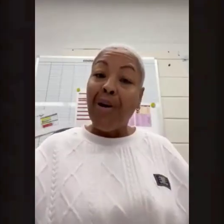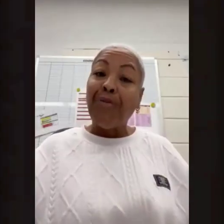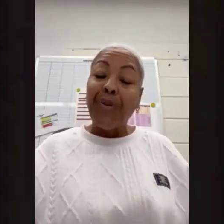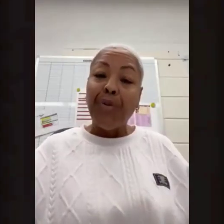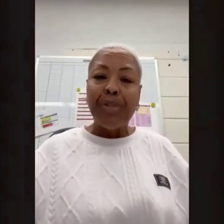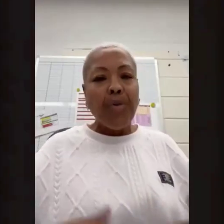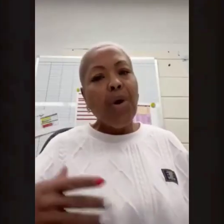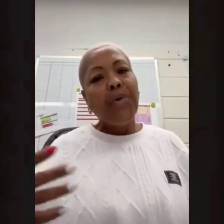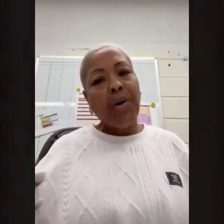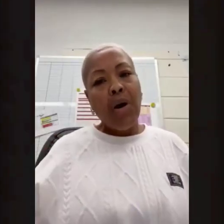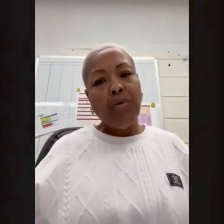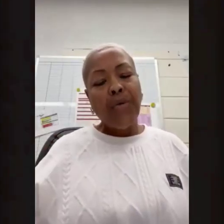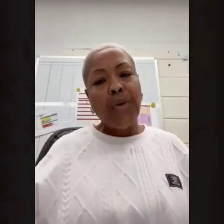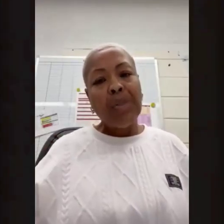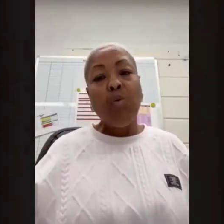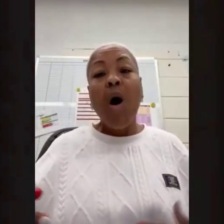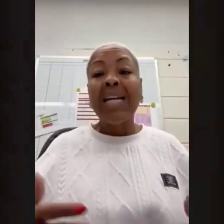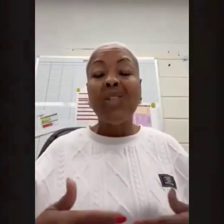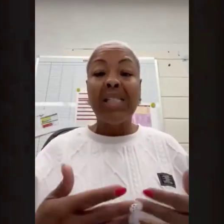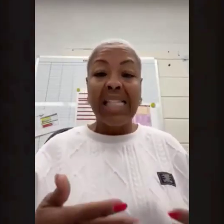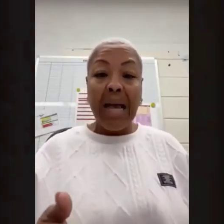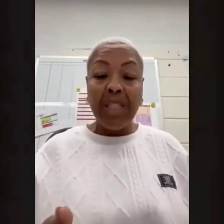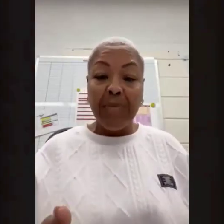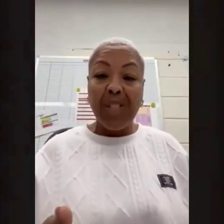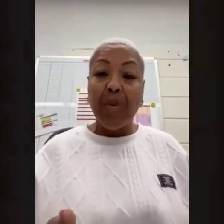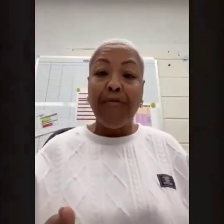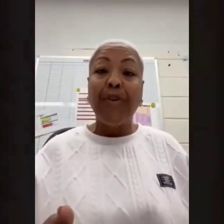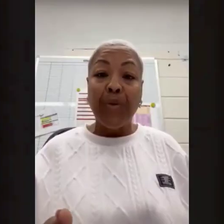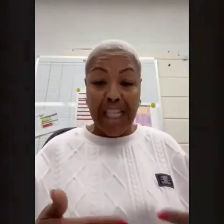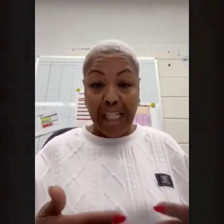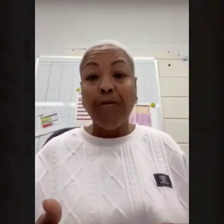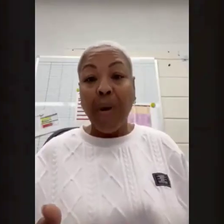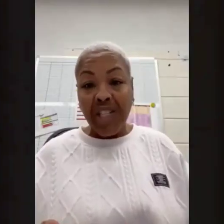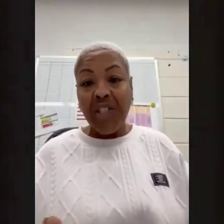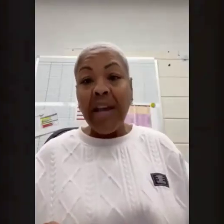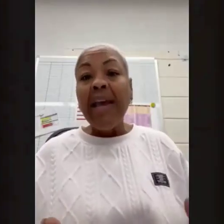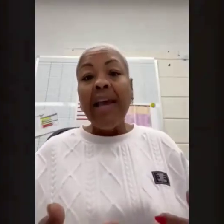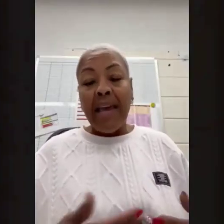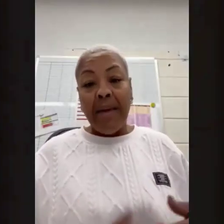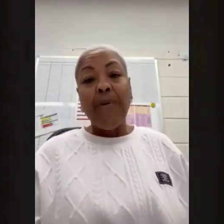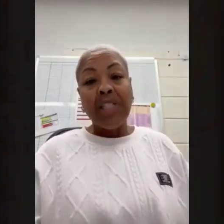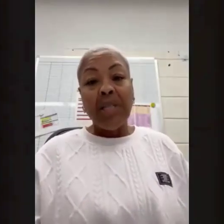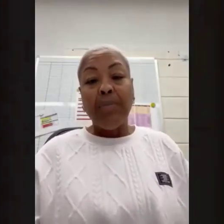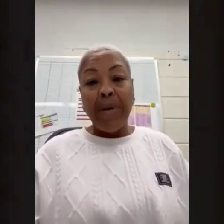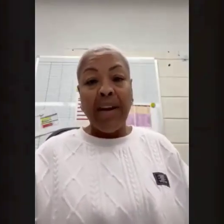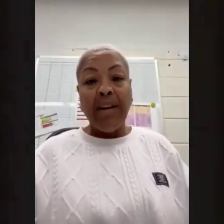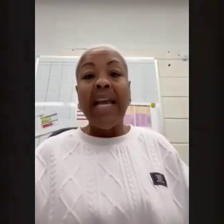to take care of food, forward, to walk, for the food,